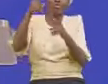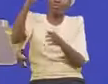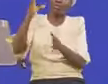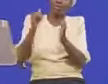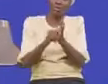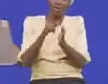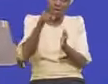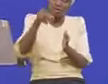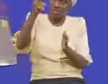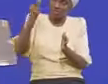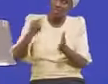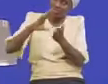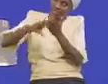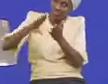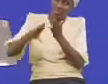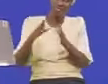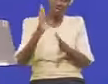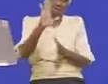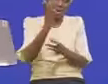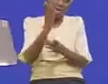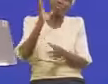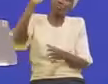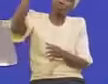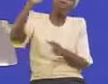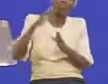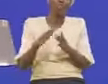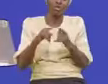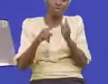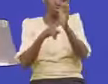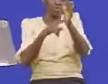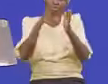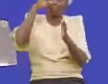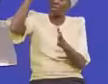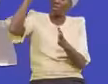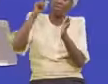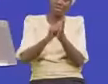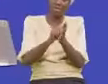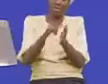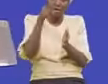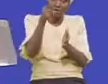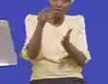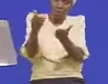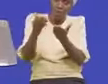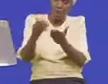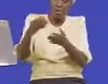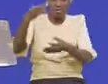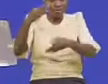Asɔ ɖe fia be na ye hiã nu vɔ tsɔtsɔ ke. Asɔ ɖe fia be.